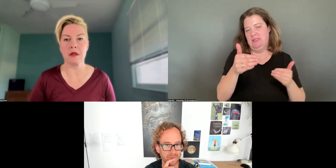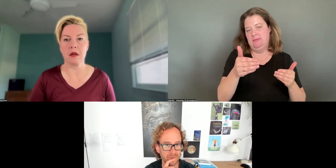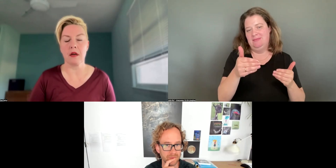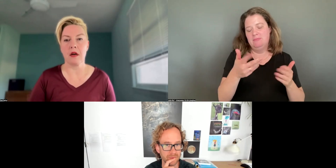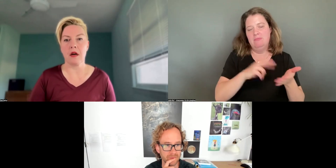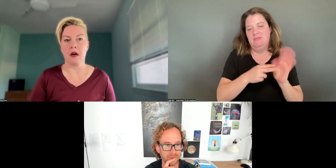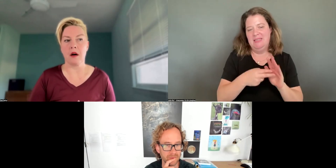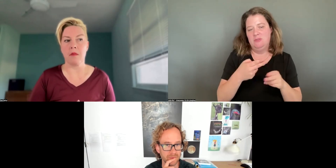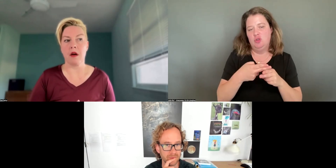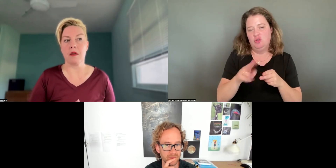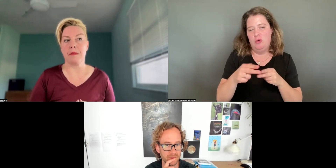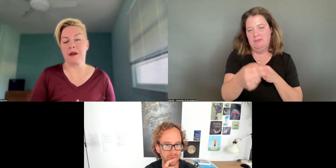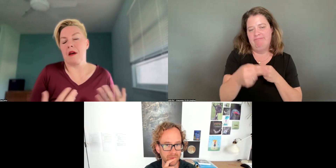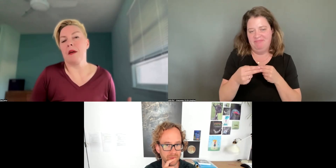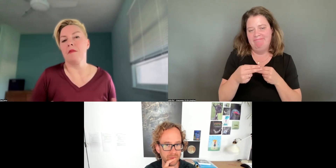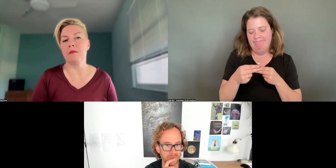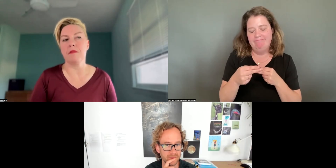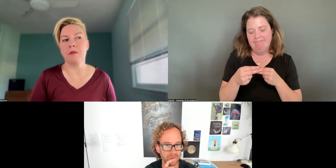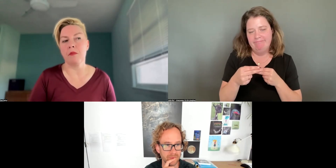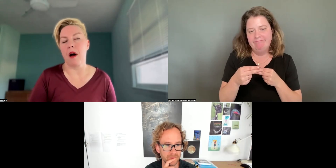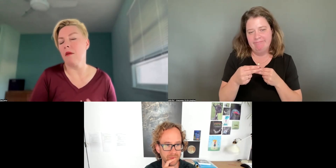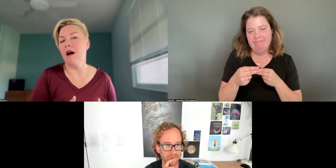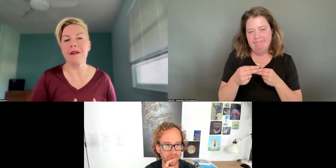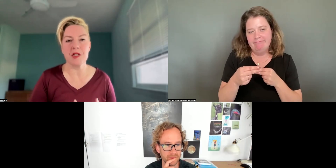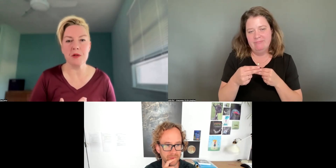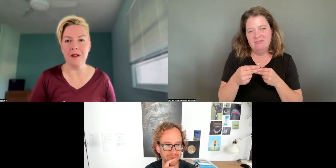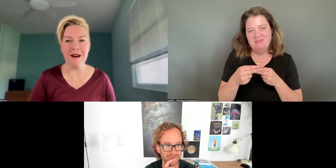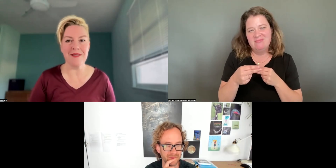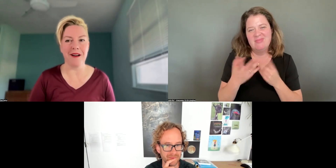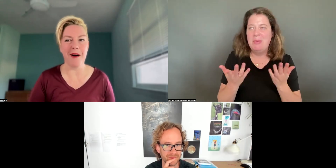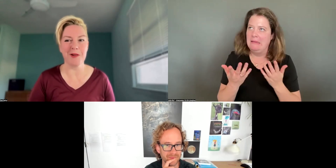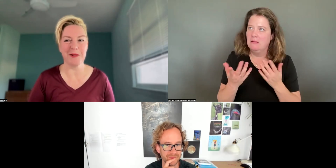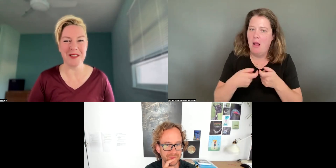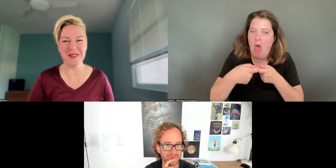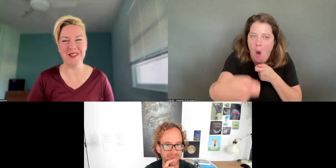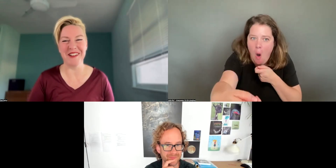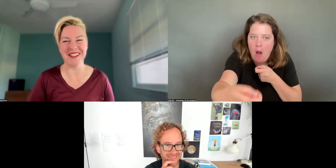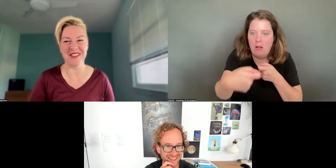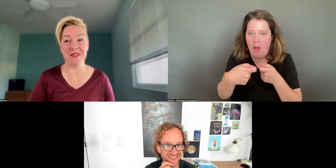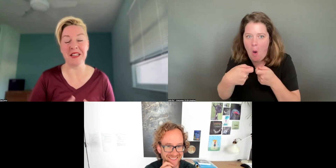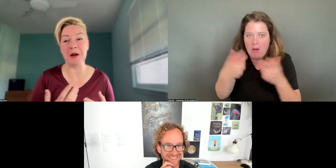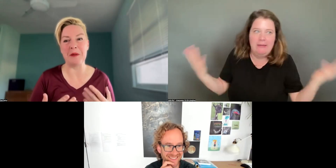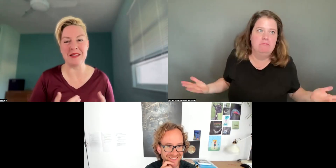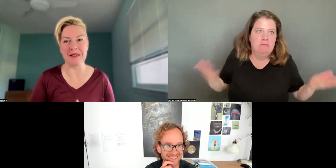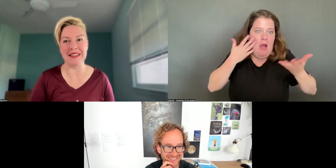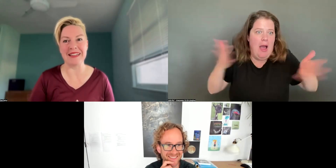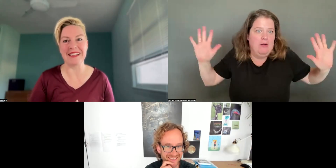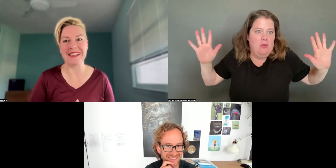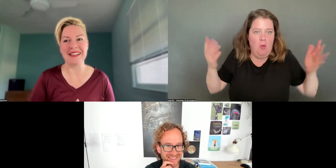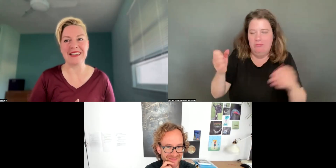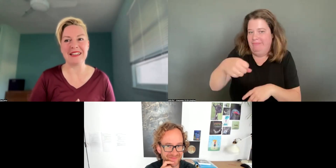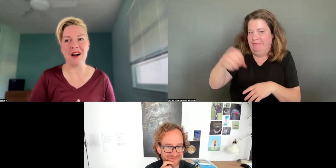comparisons. Because I mean, how long is too long or how short is too short? It's